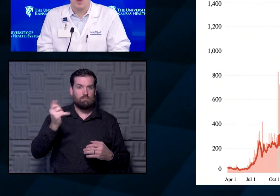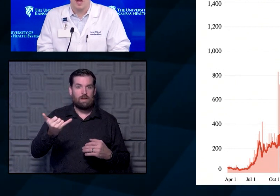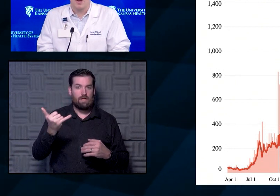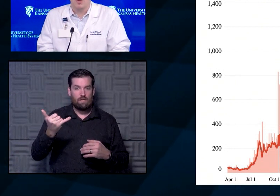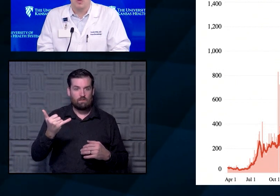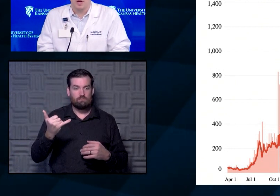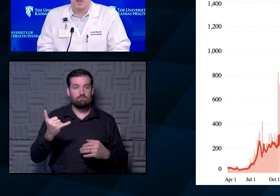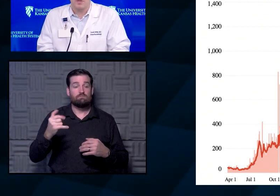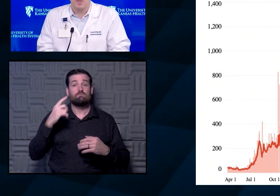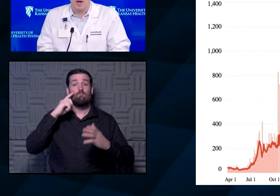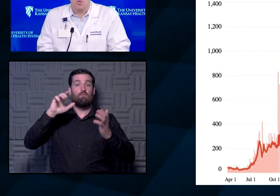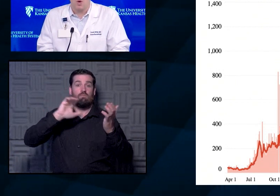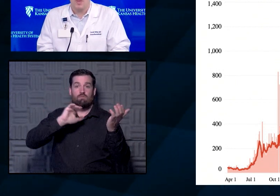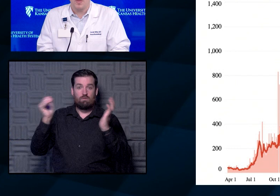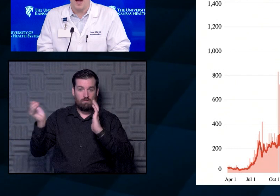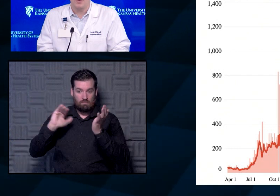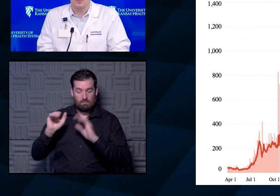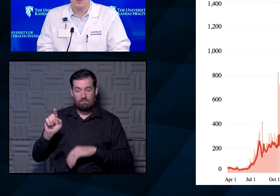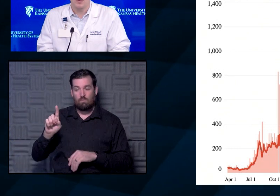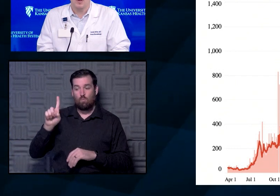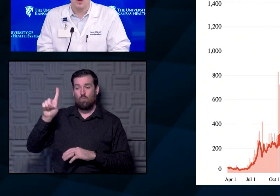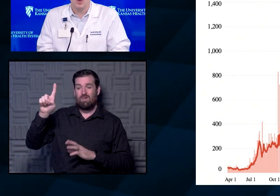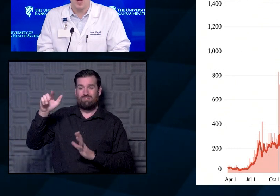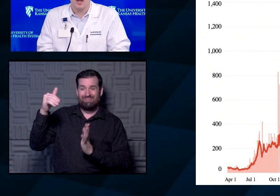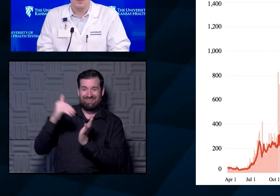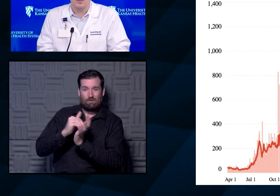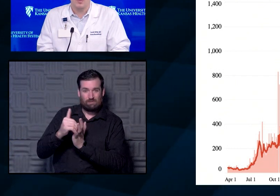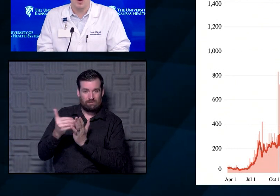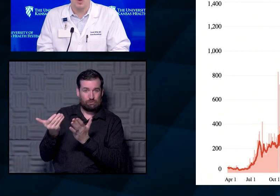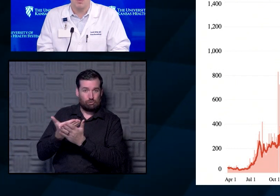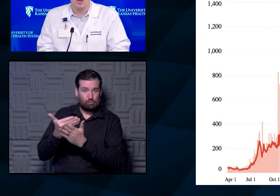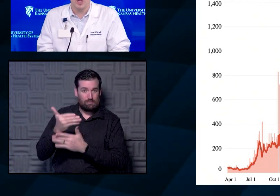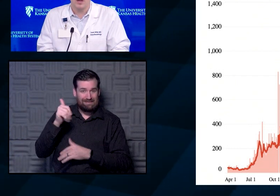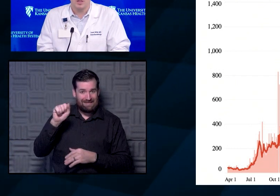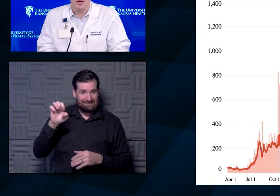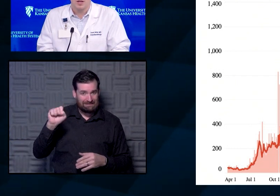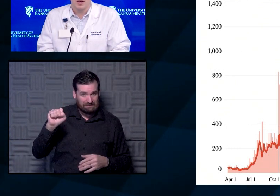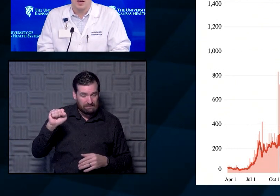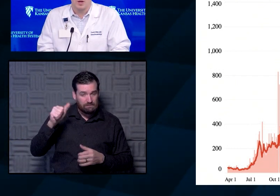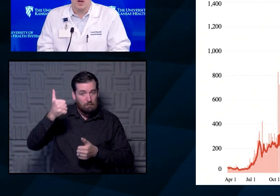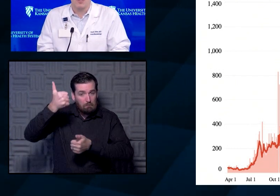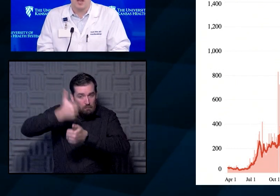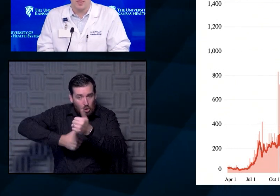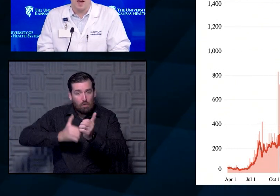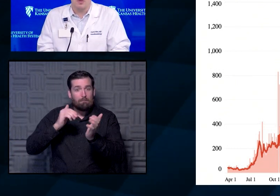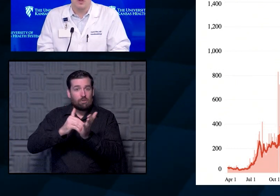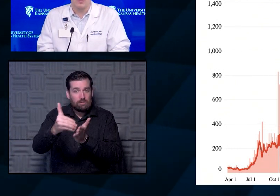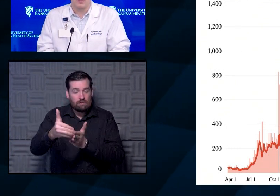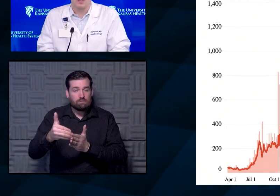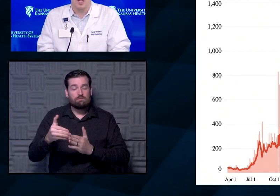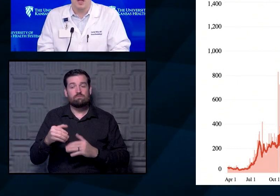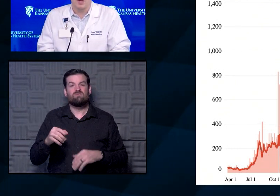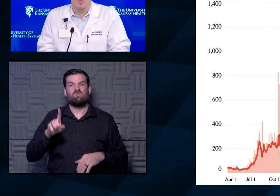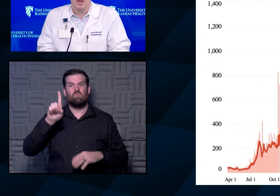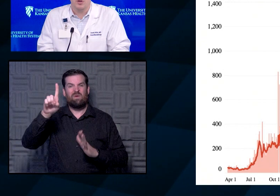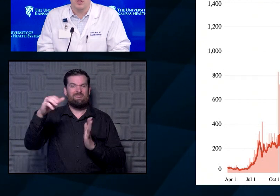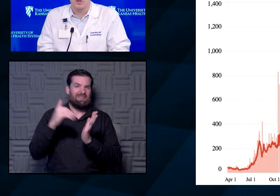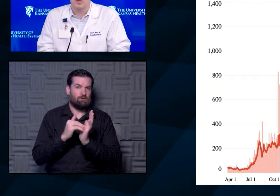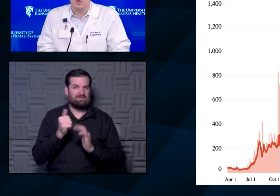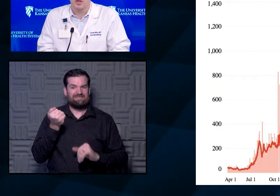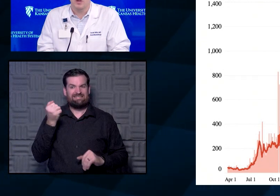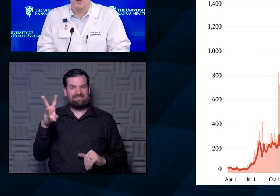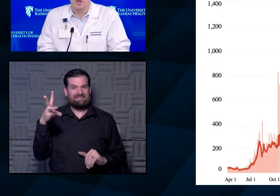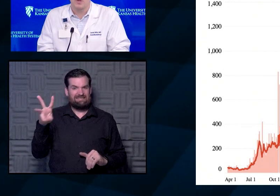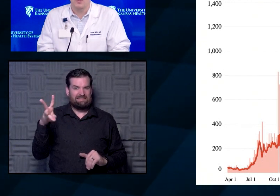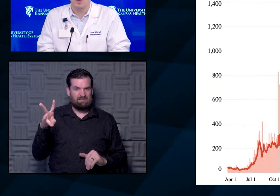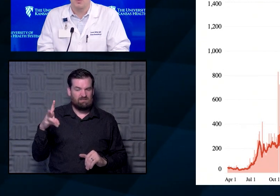To put that in perspective, that 1,000 new cases per million They were actually at 1,016 at their peak earlier